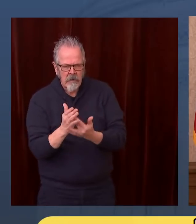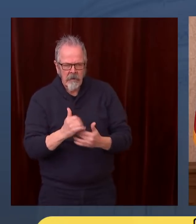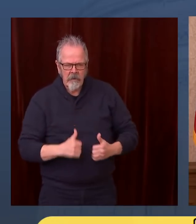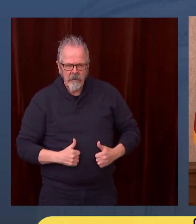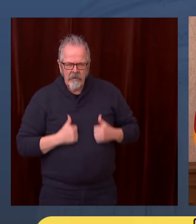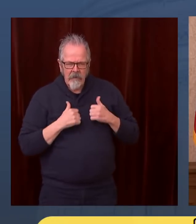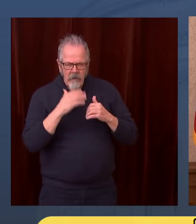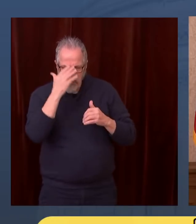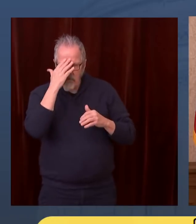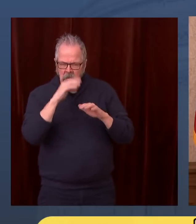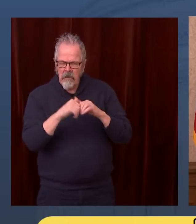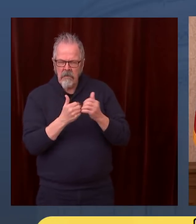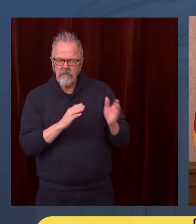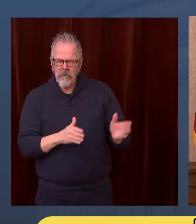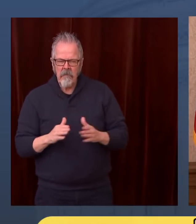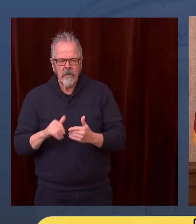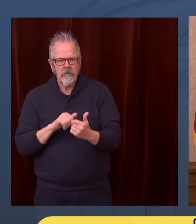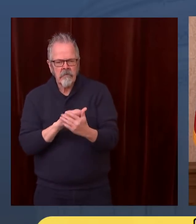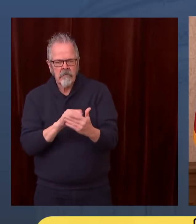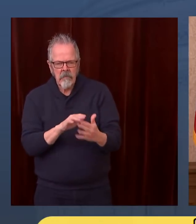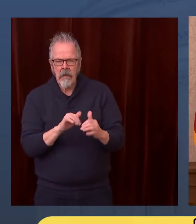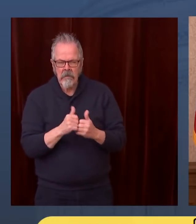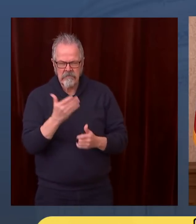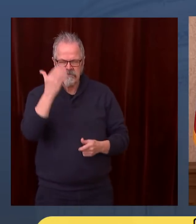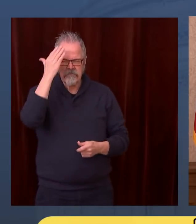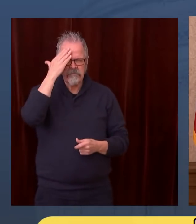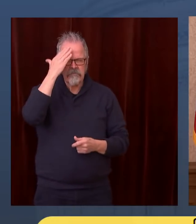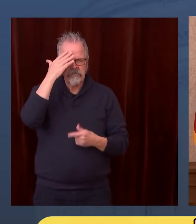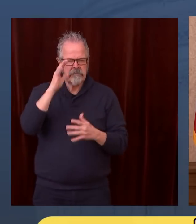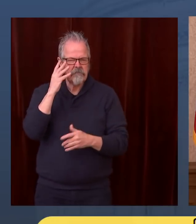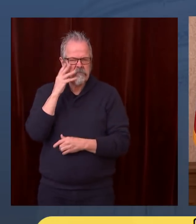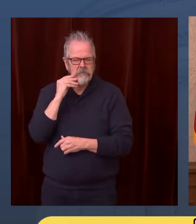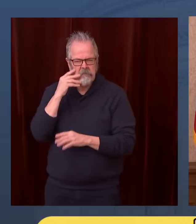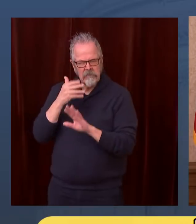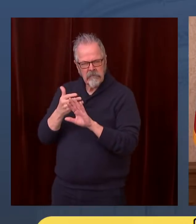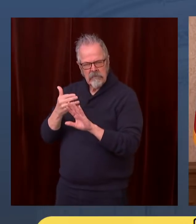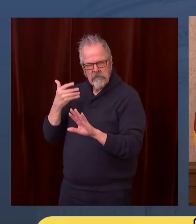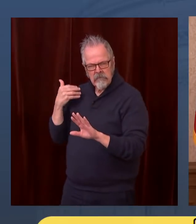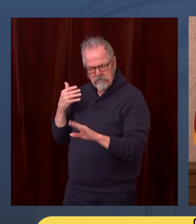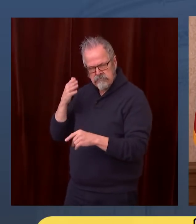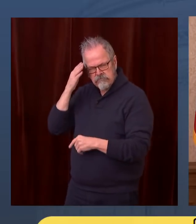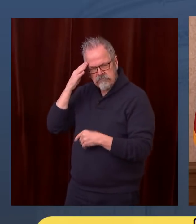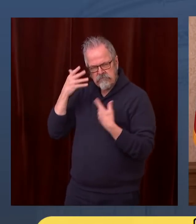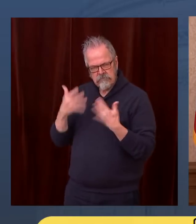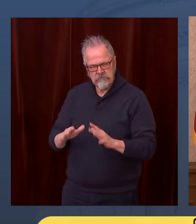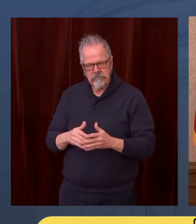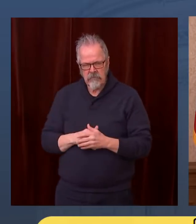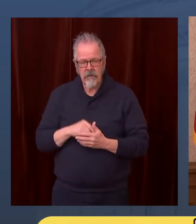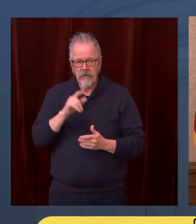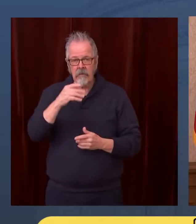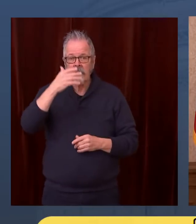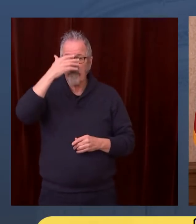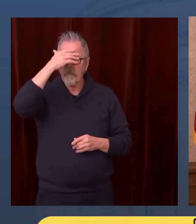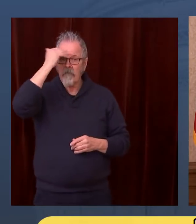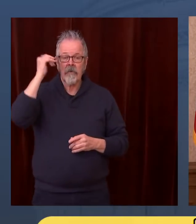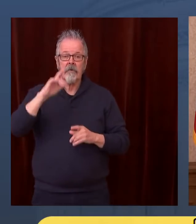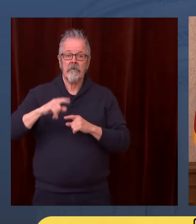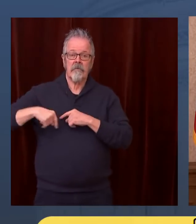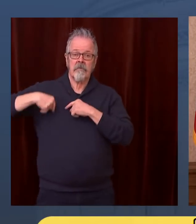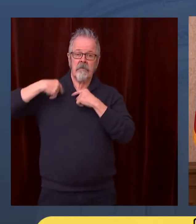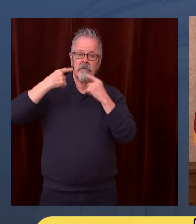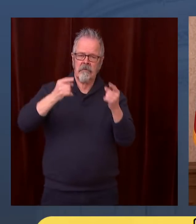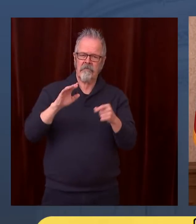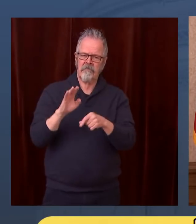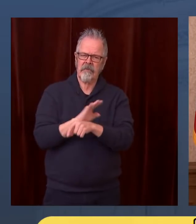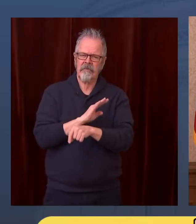And the answer is we're moving in that direction, taking another big step today. And let's not forget the steps we've taken. Our businesses are